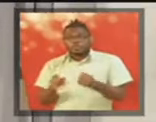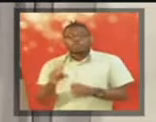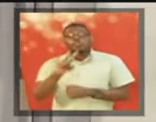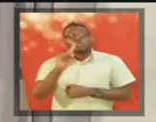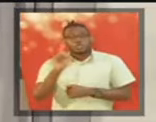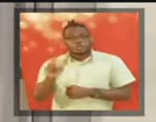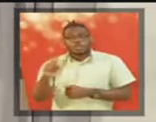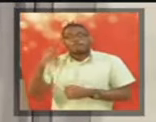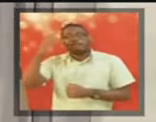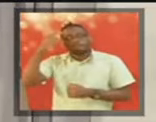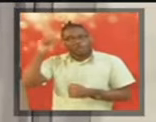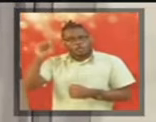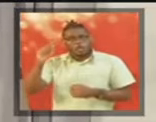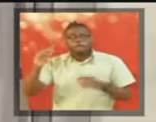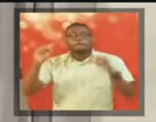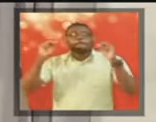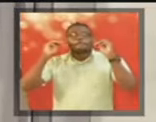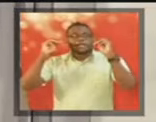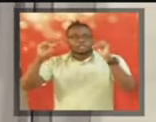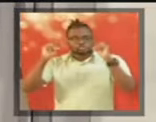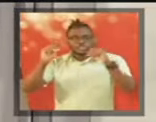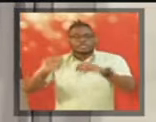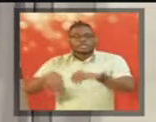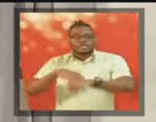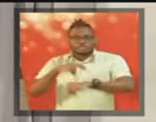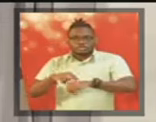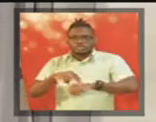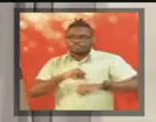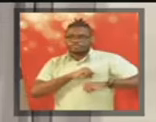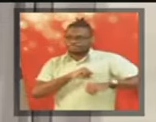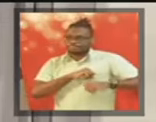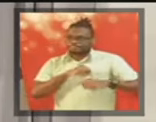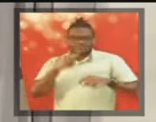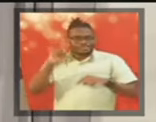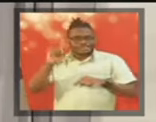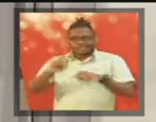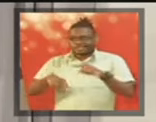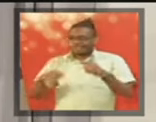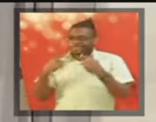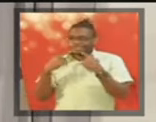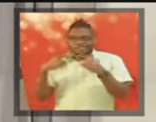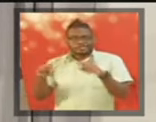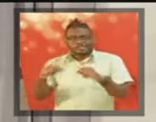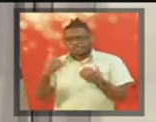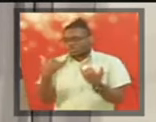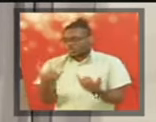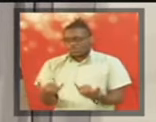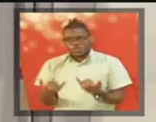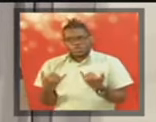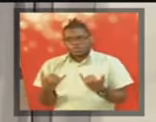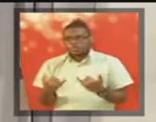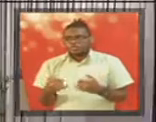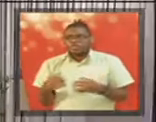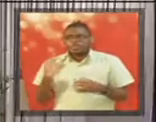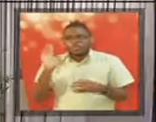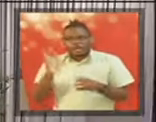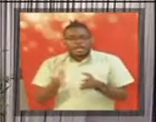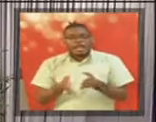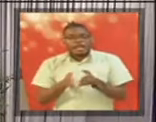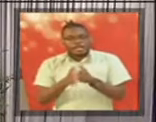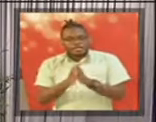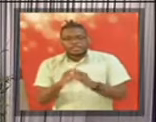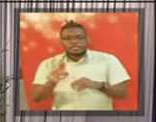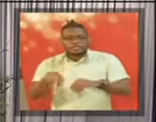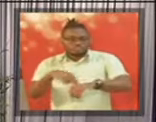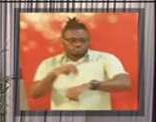that those questions get transferred to that ministry so that you can get an answer to your questions. Okay. Thank you.